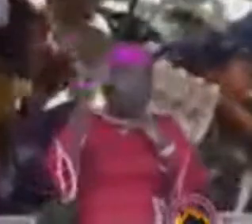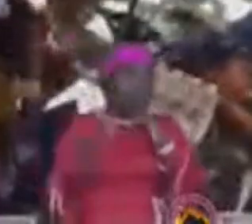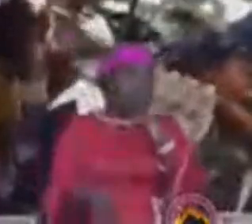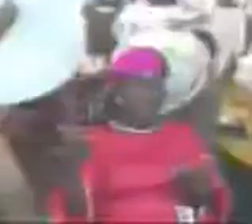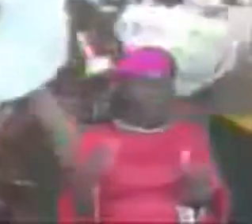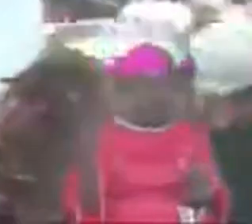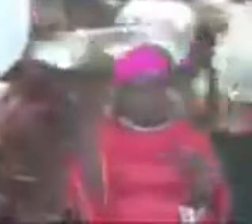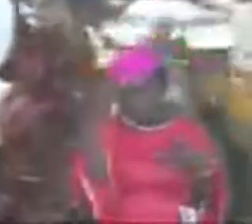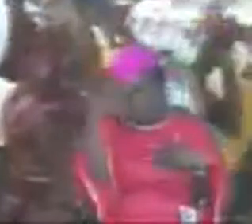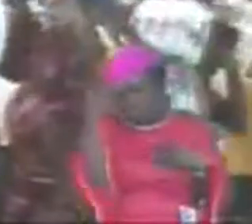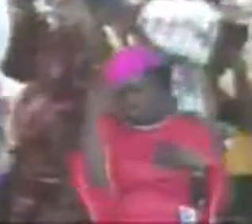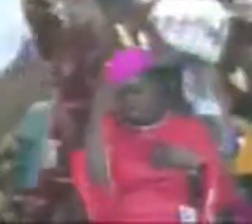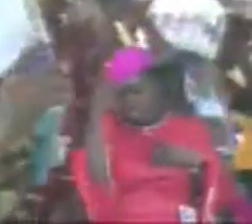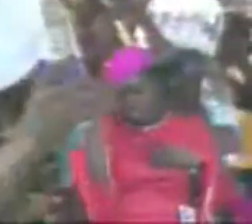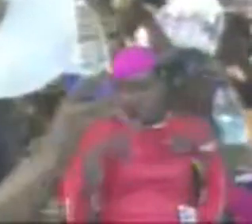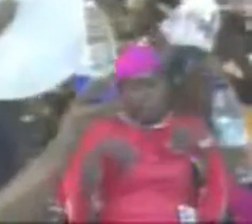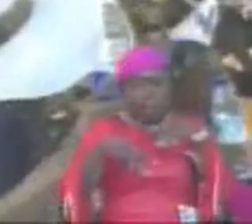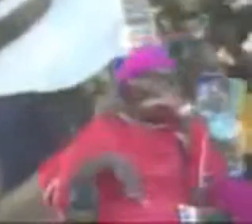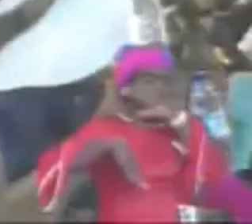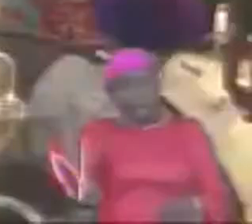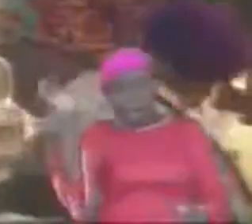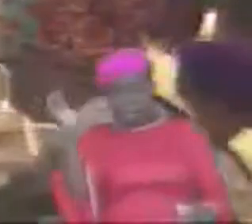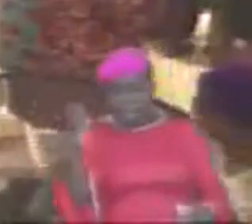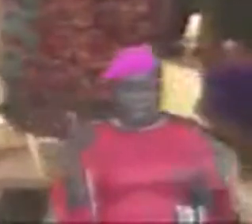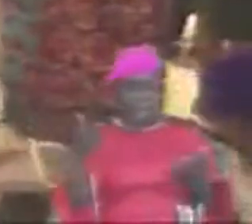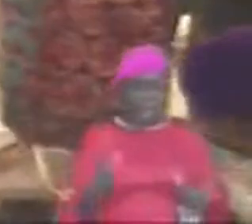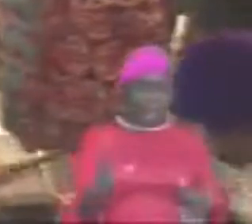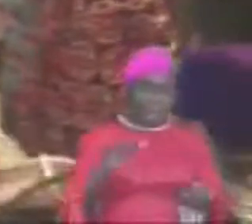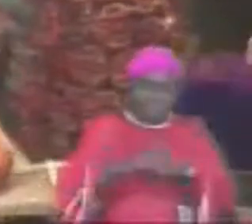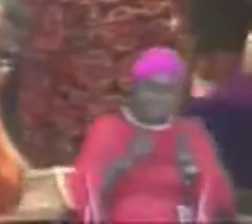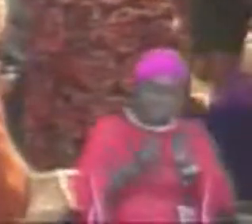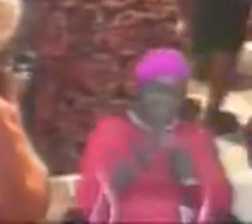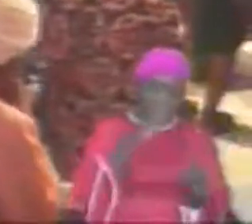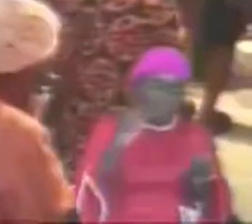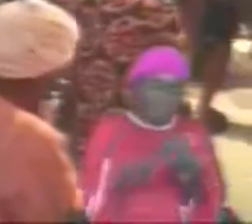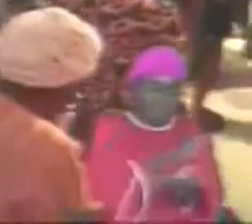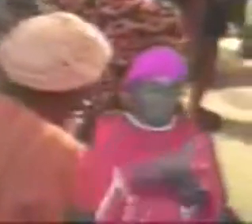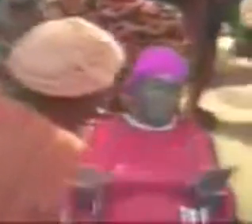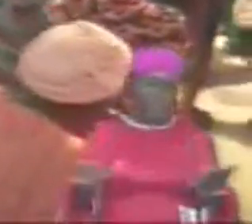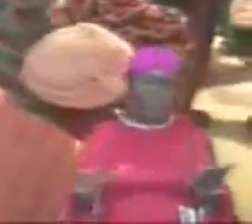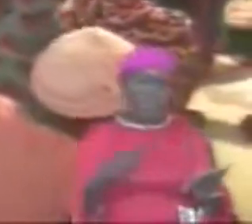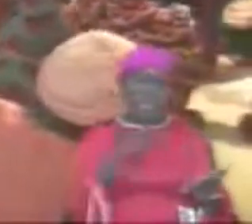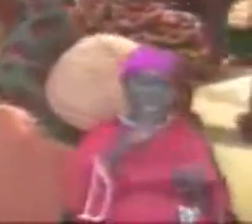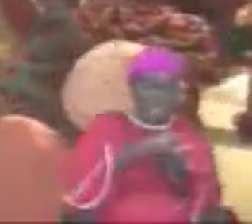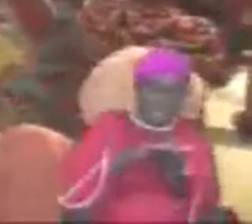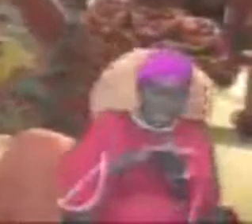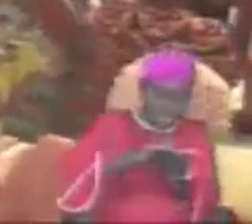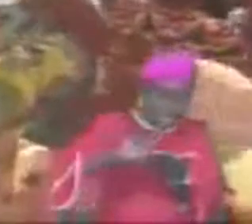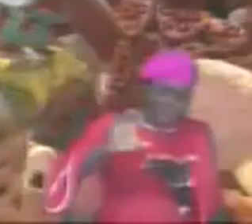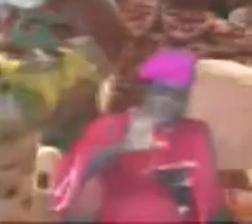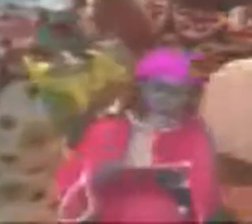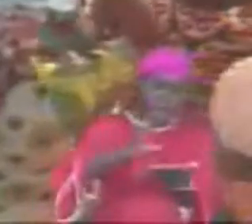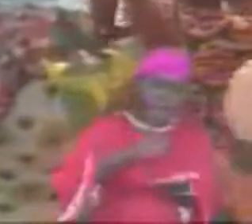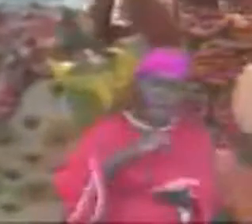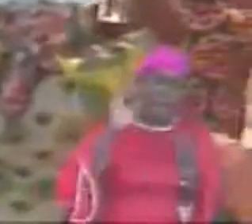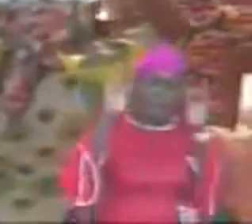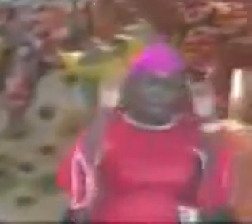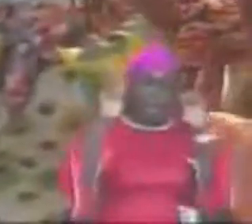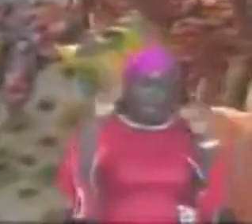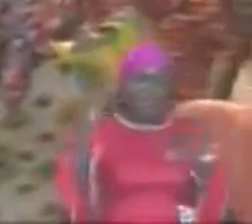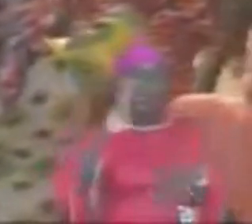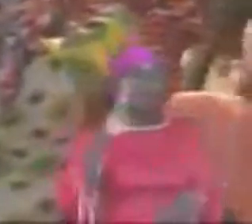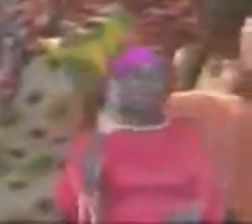week. Let affliction be terminated. And so I sanctify, consecrate, and dedicate and bless this